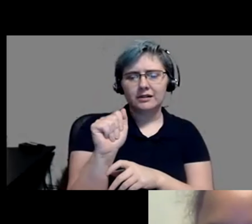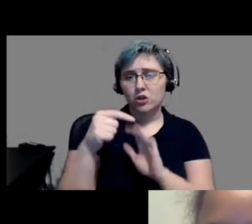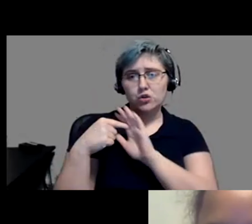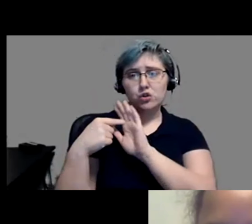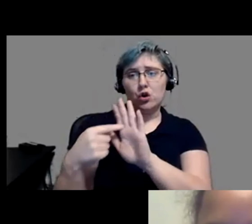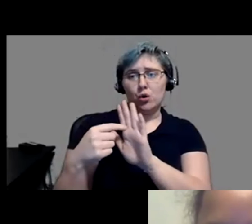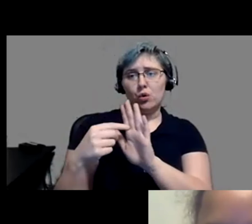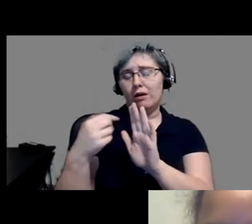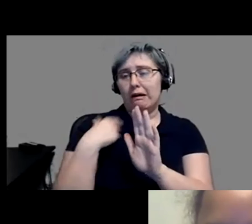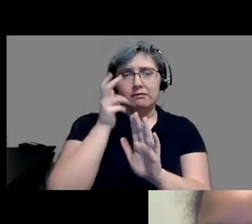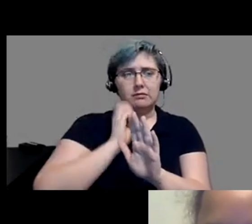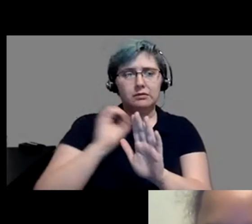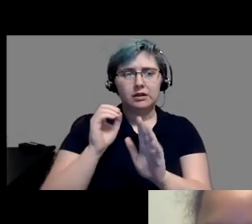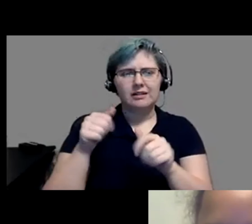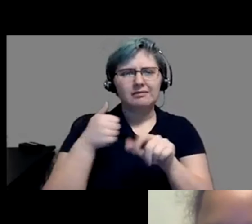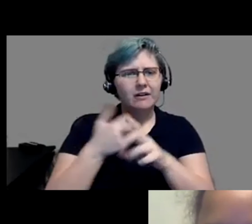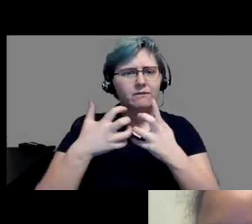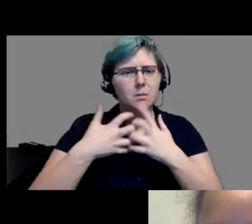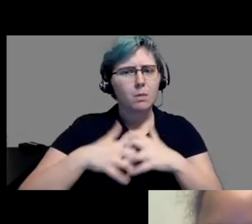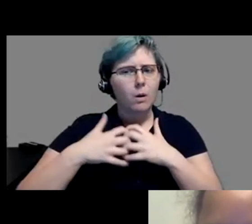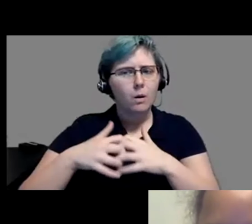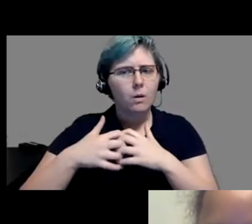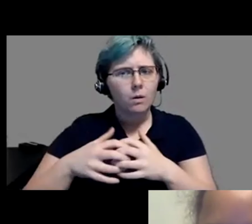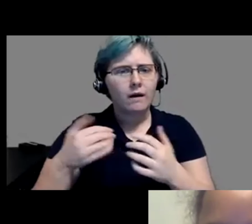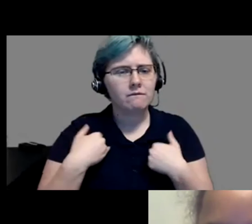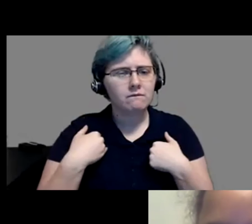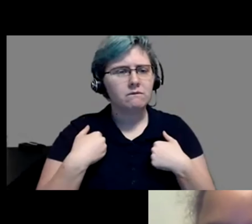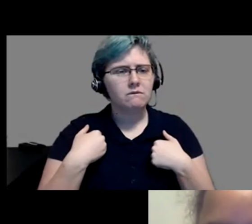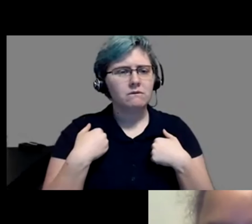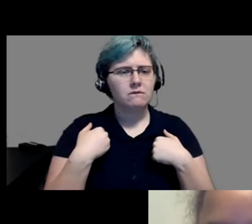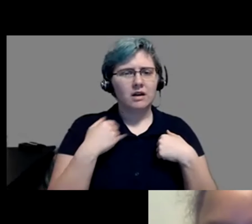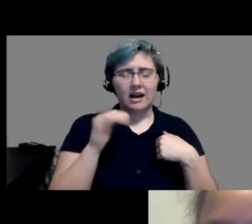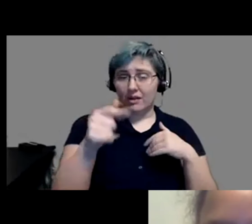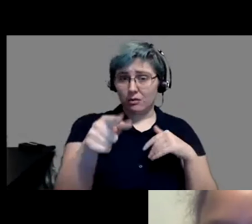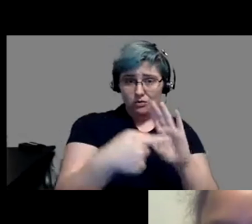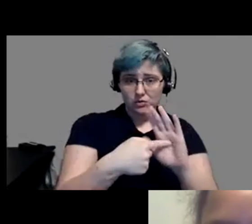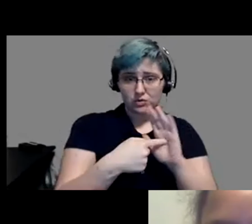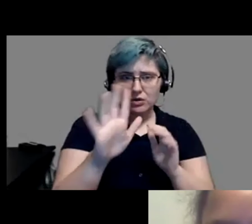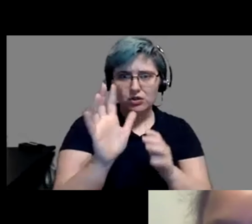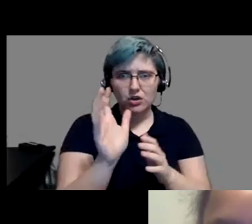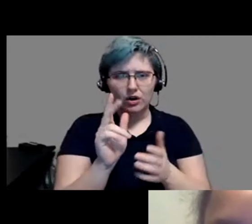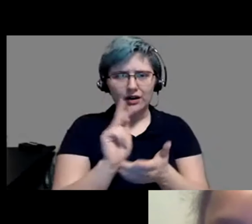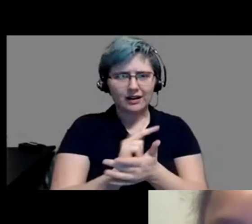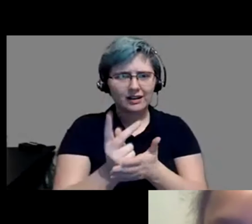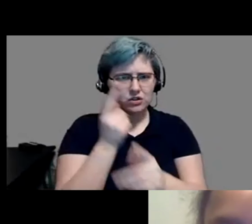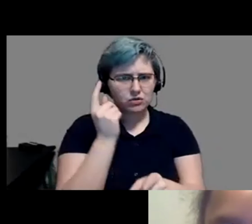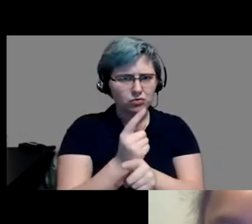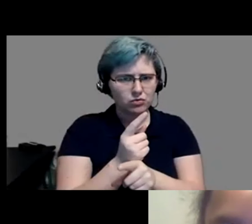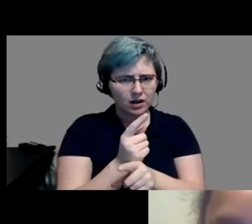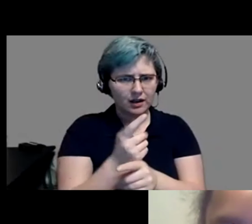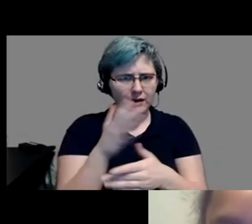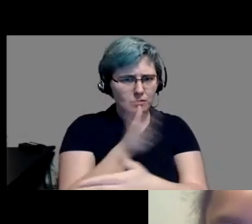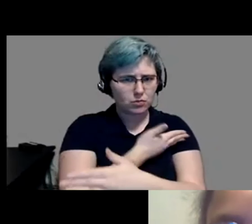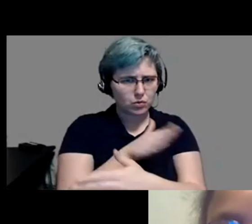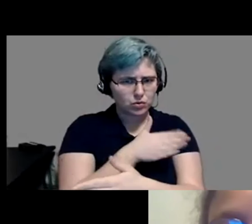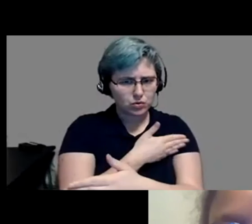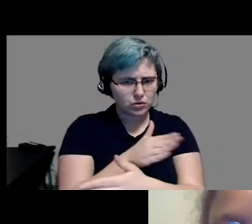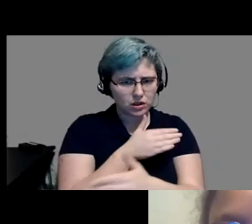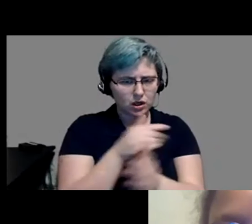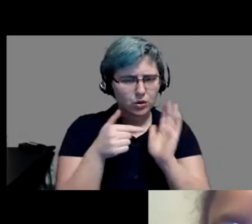about, where it's motorized. And, you know, that was the device that you were demonstrating in your kitchen, right? That was playing the music for you and showing